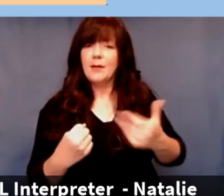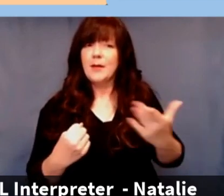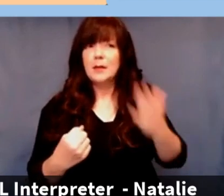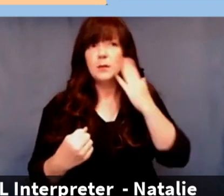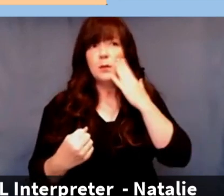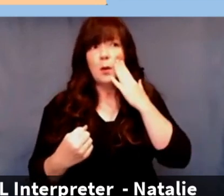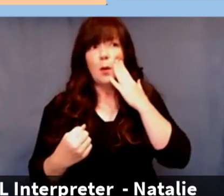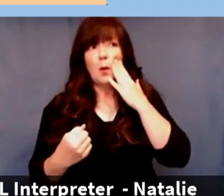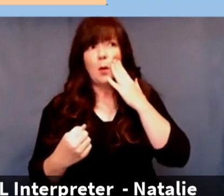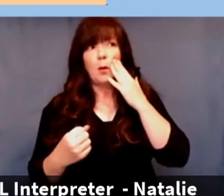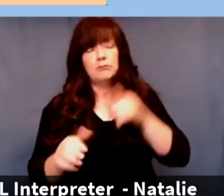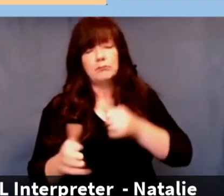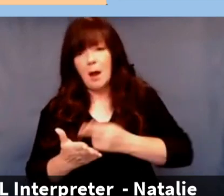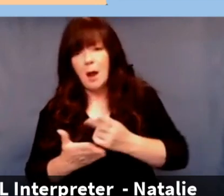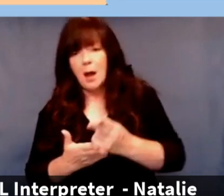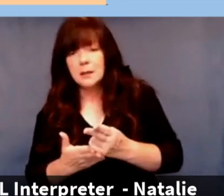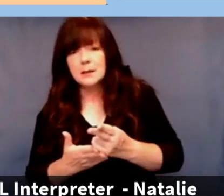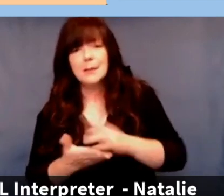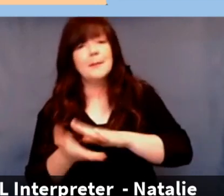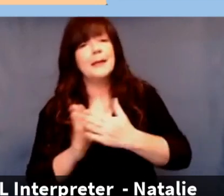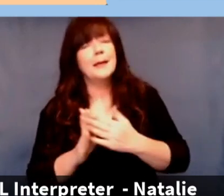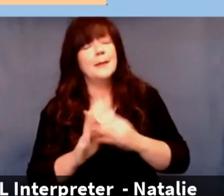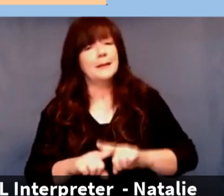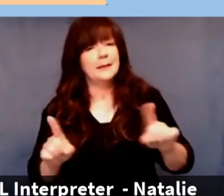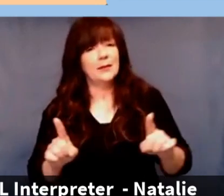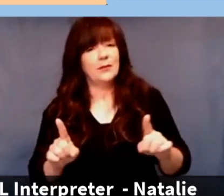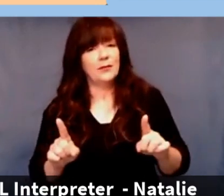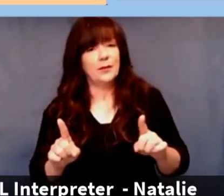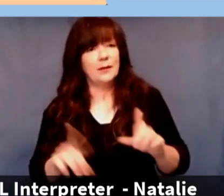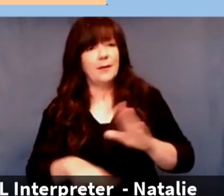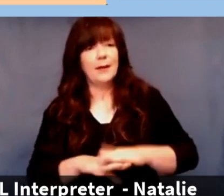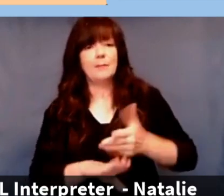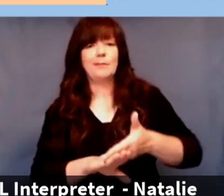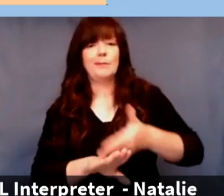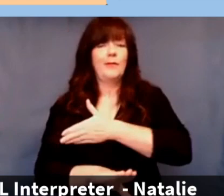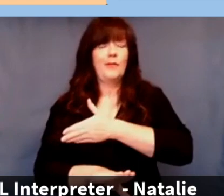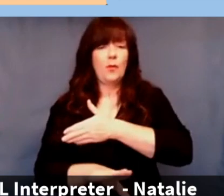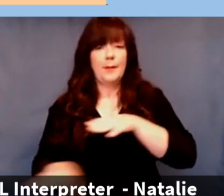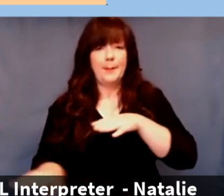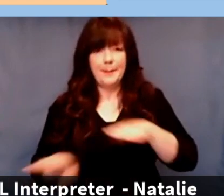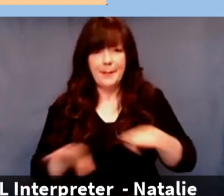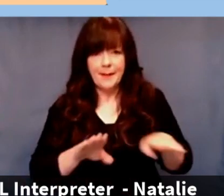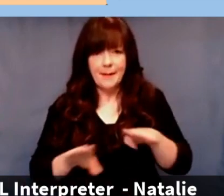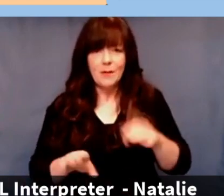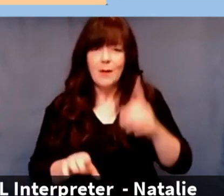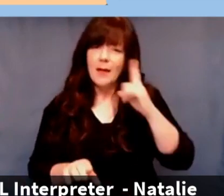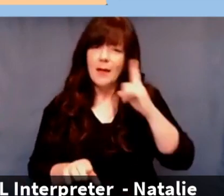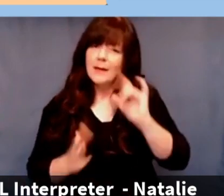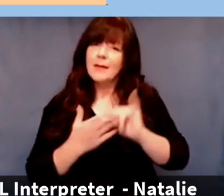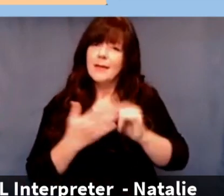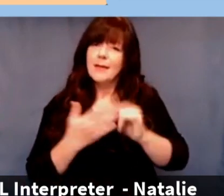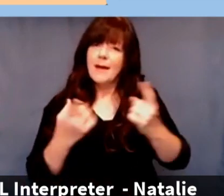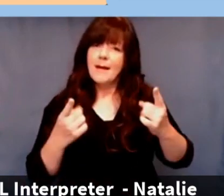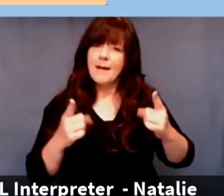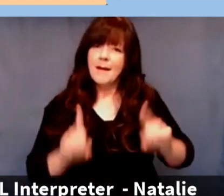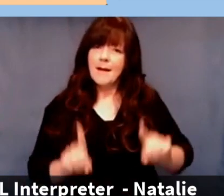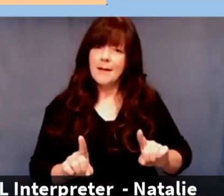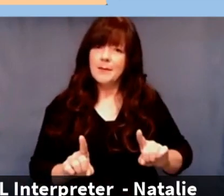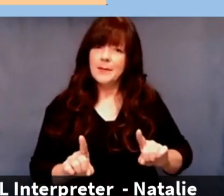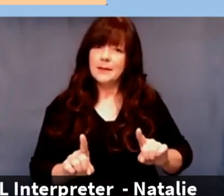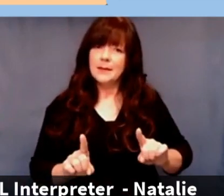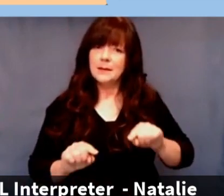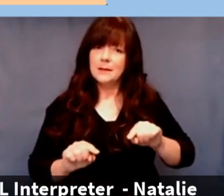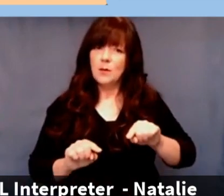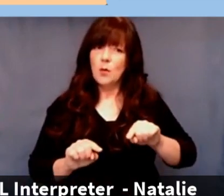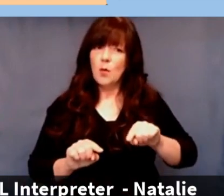honest and like changing, being different than what she was. I feel like that a lot of that happened in her